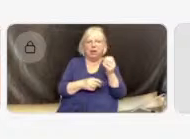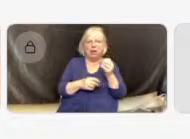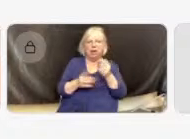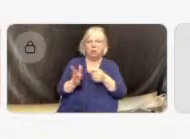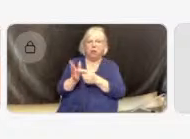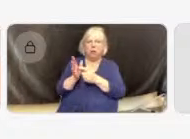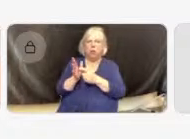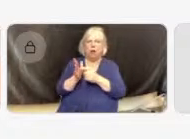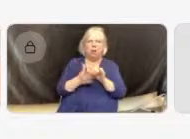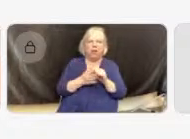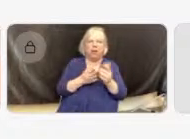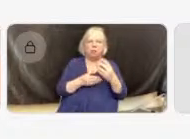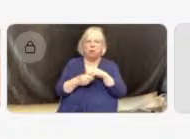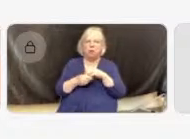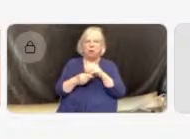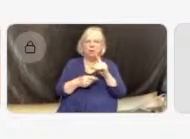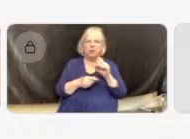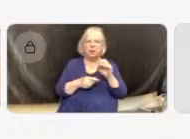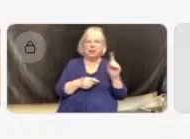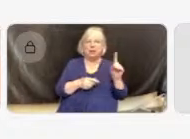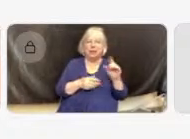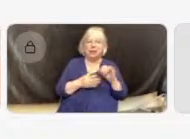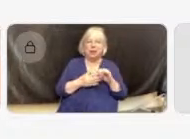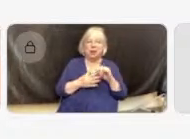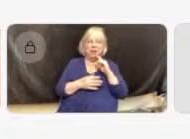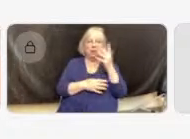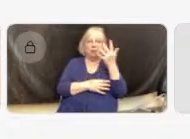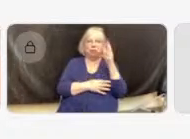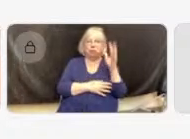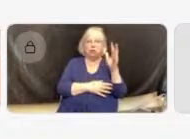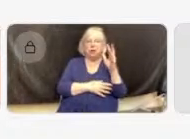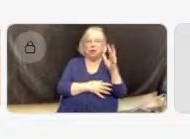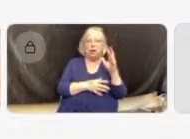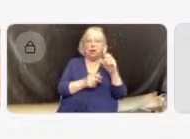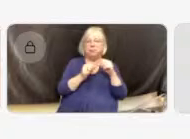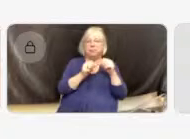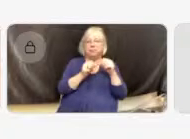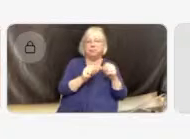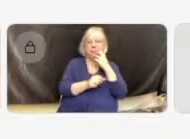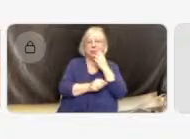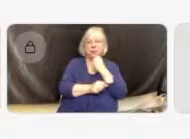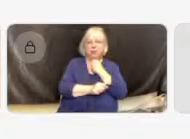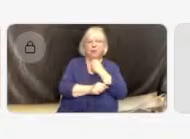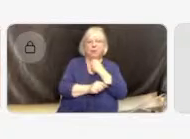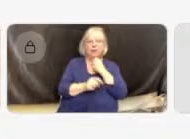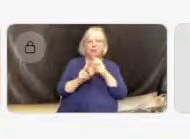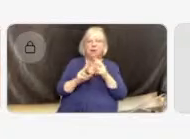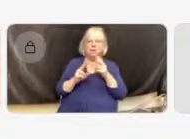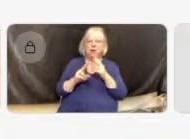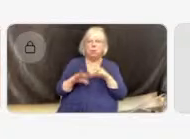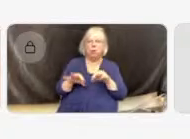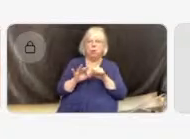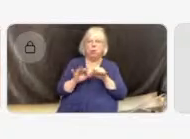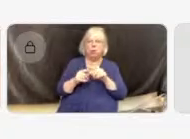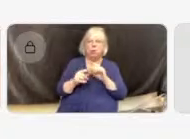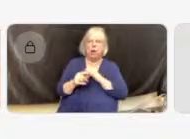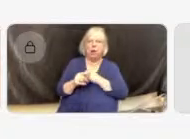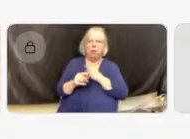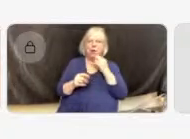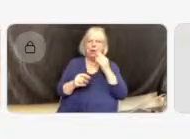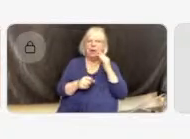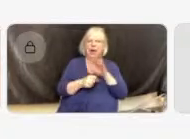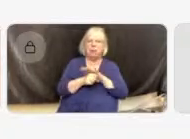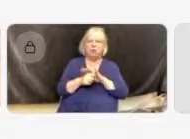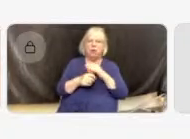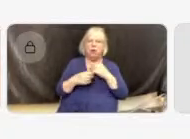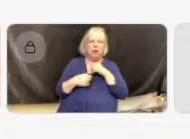require as part of the deed that be preserved in the future. It is really, really important to our neighborhood. You don't get a 100-year-old oak